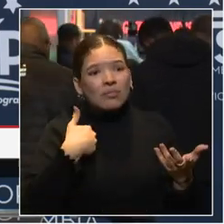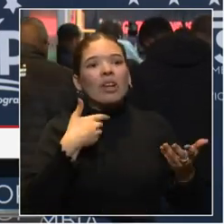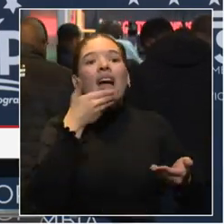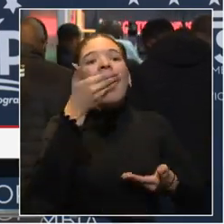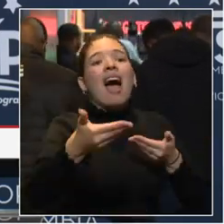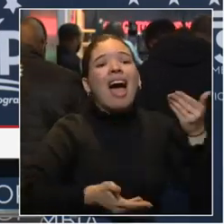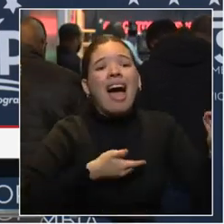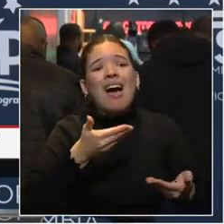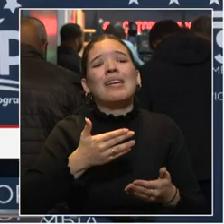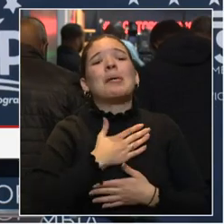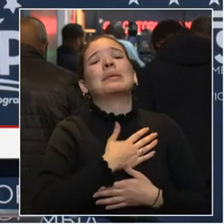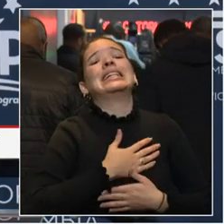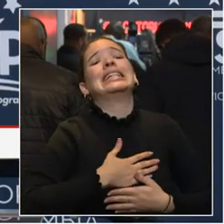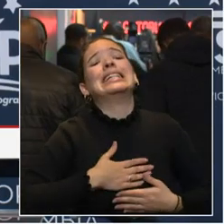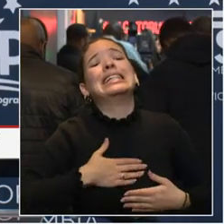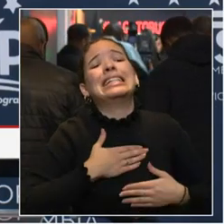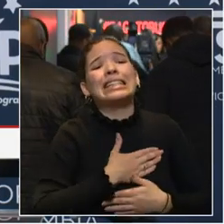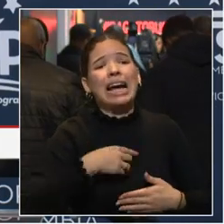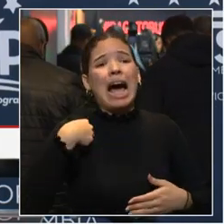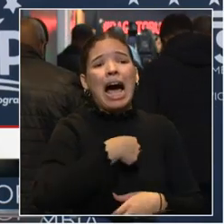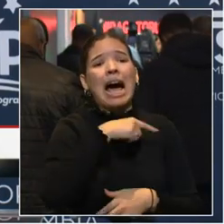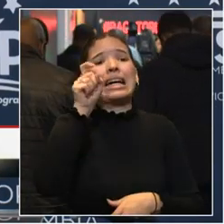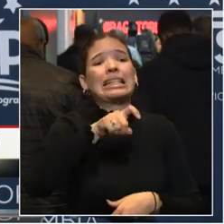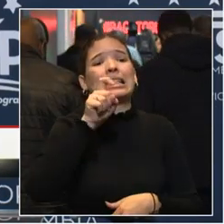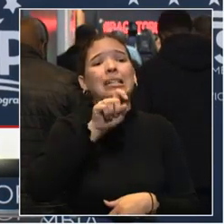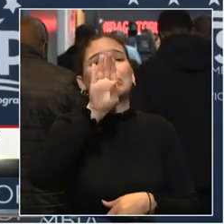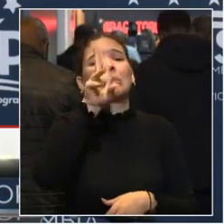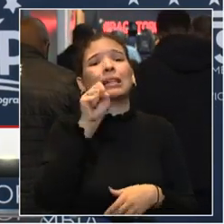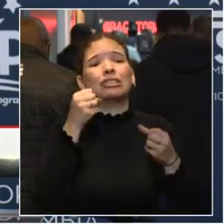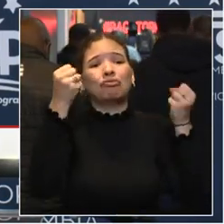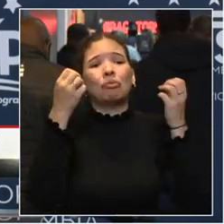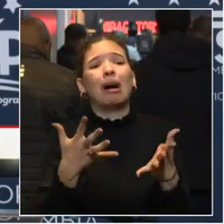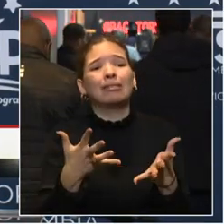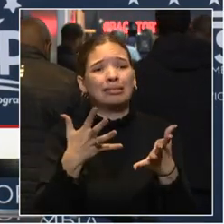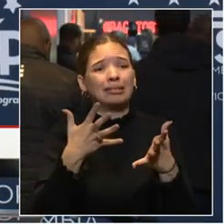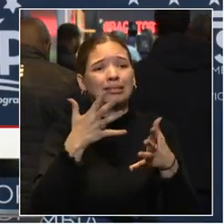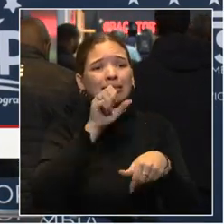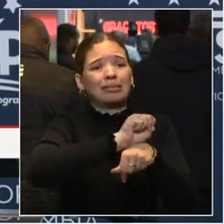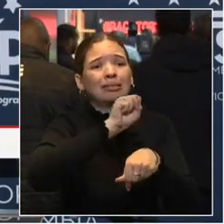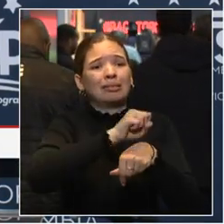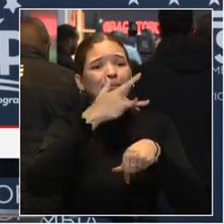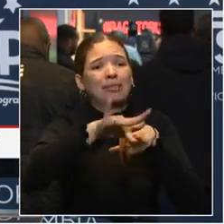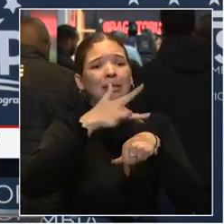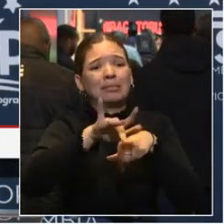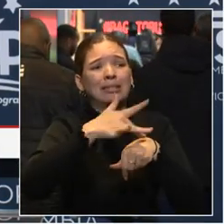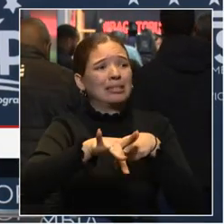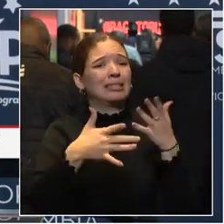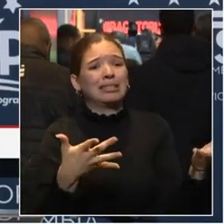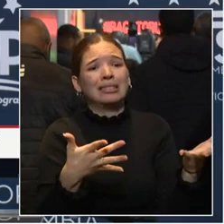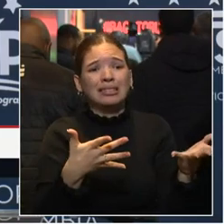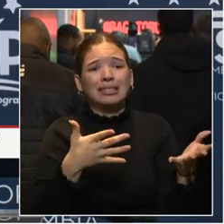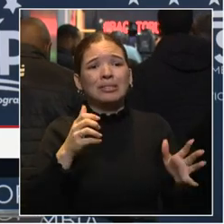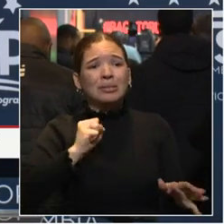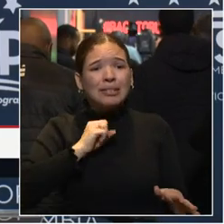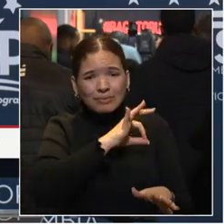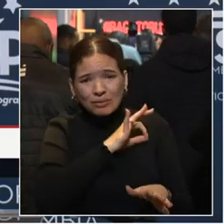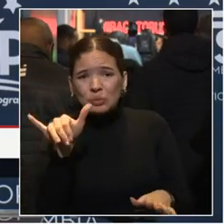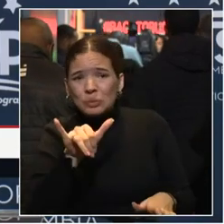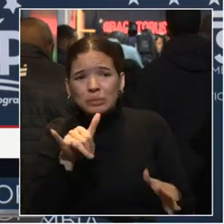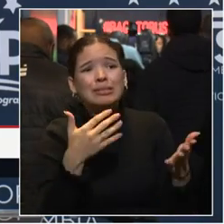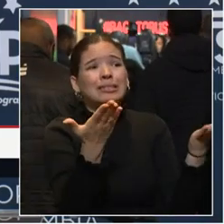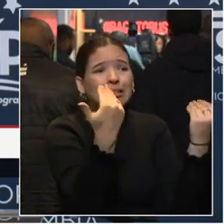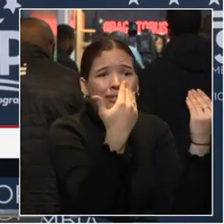the word. We need bus drivers and we need bus attendants, and we want DC residents to be applying for those